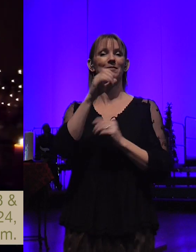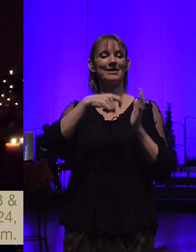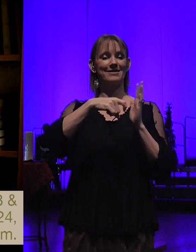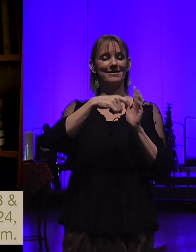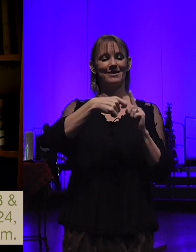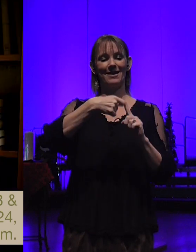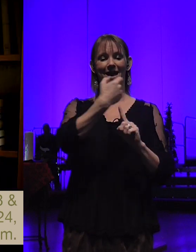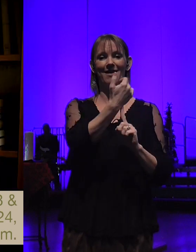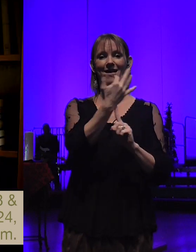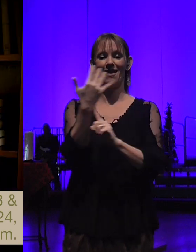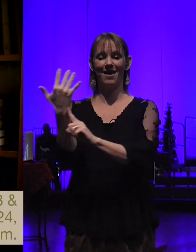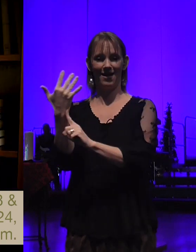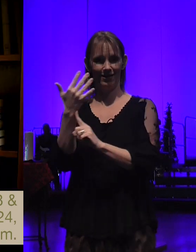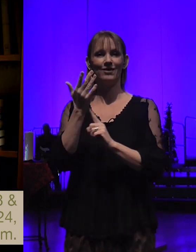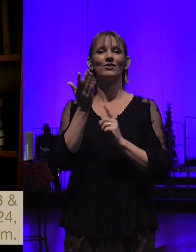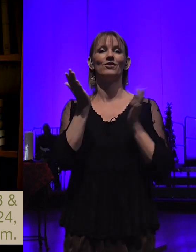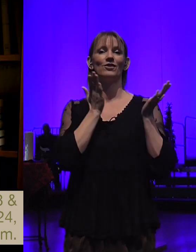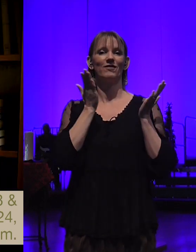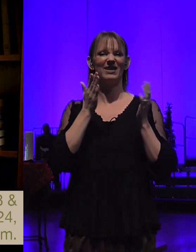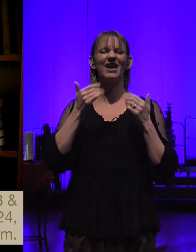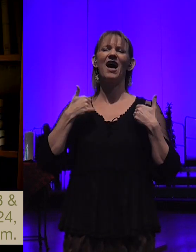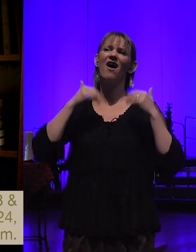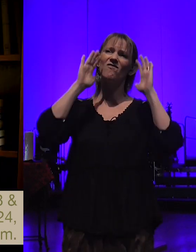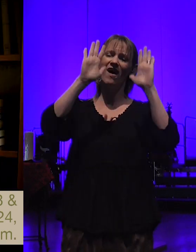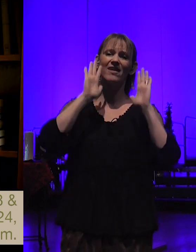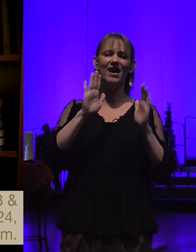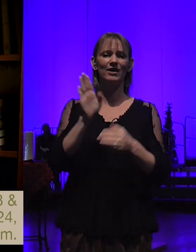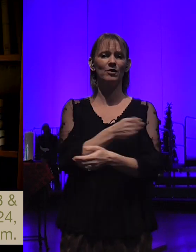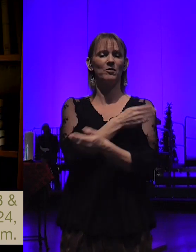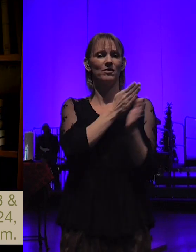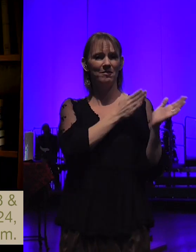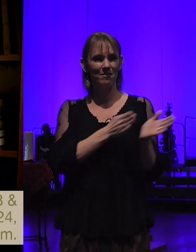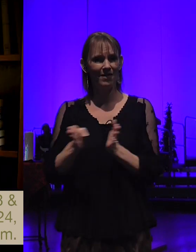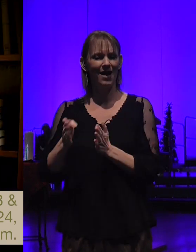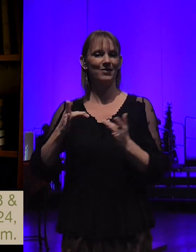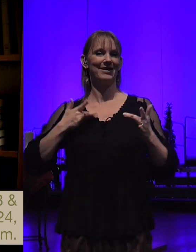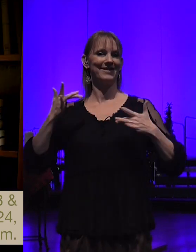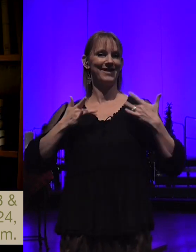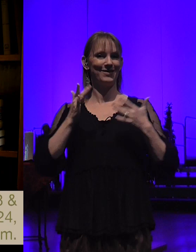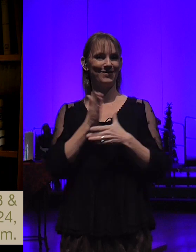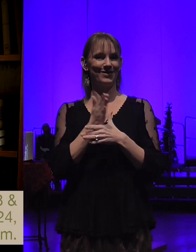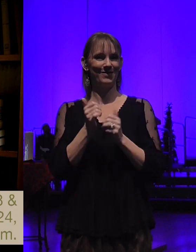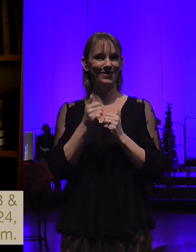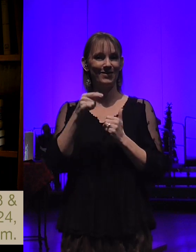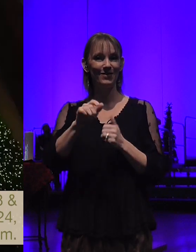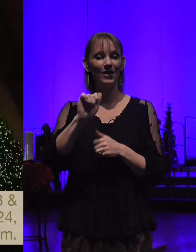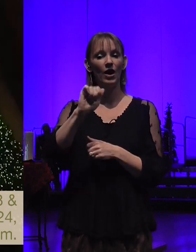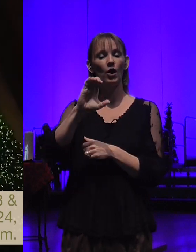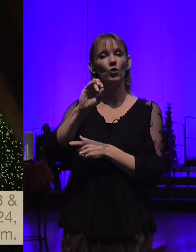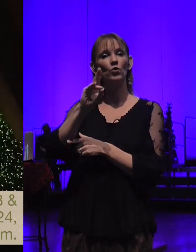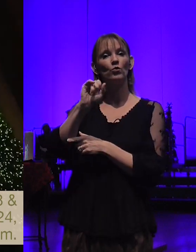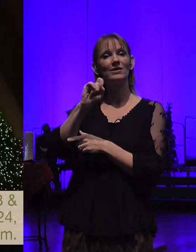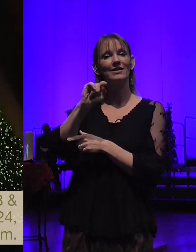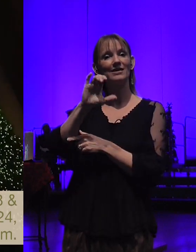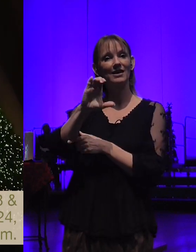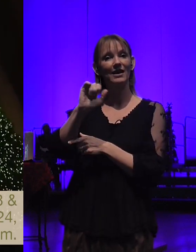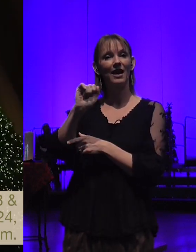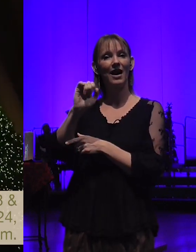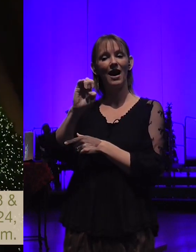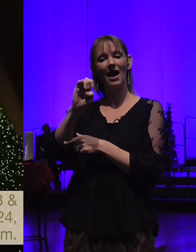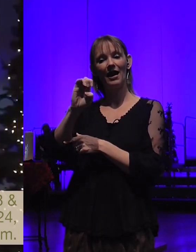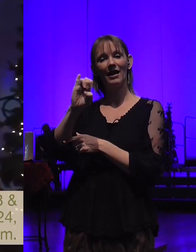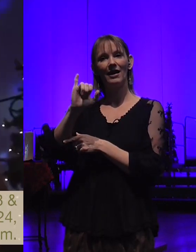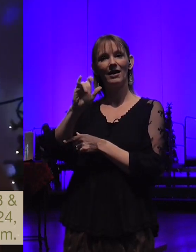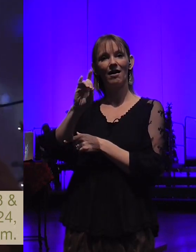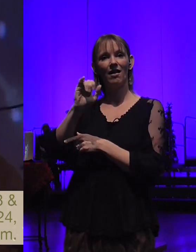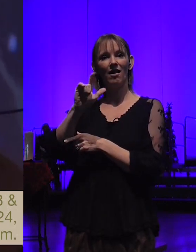year. We have some fantastic music planned and we're very excited to share it with you. Acoustic Eidolon will be here. We